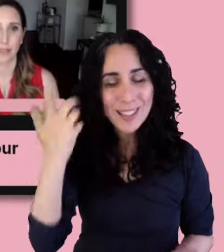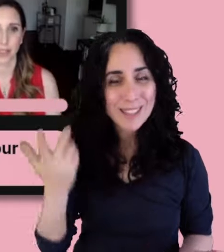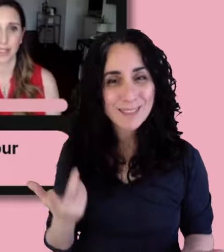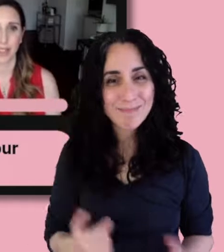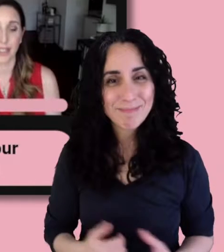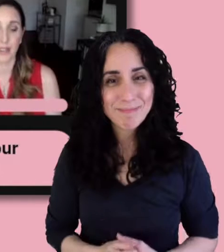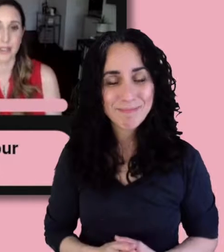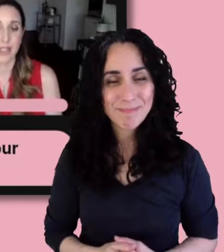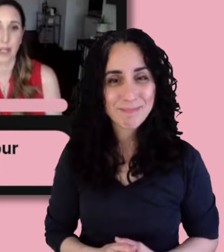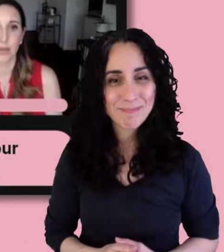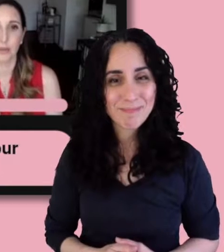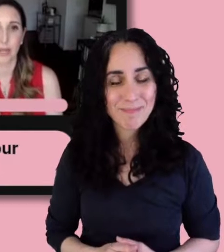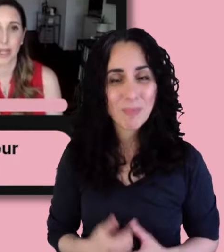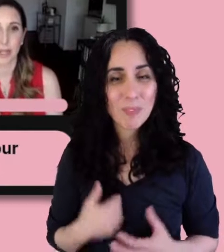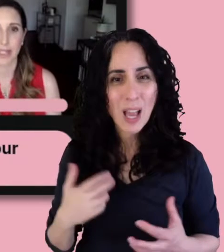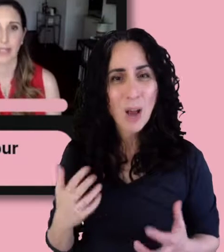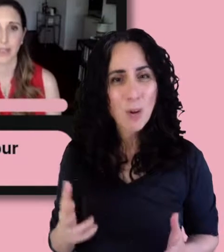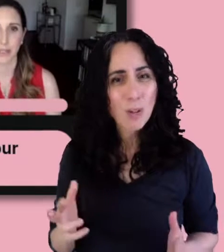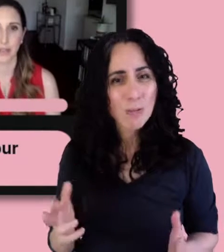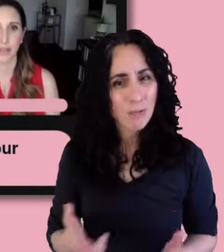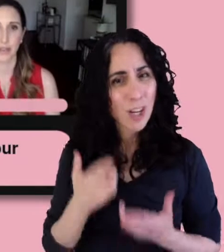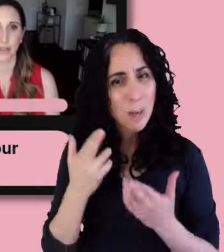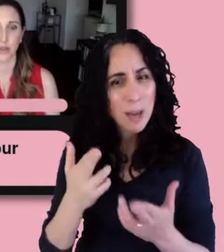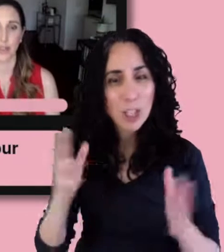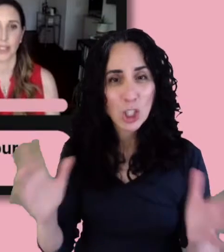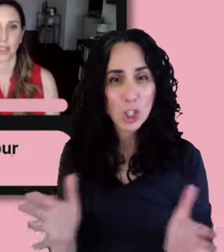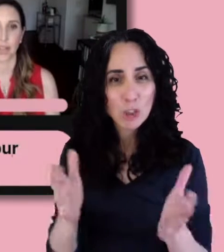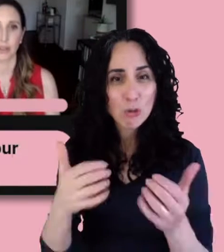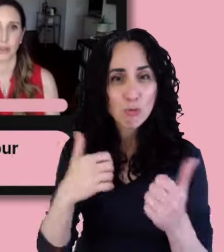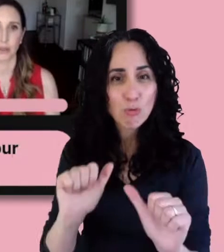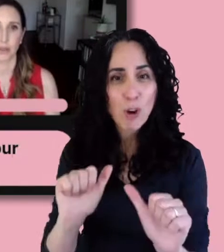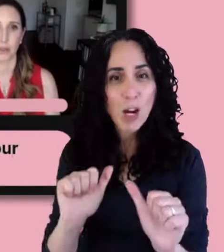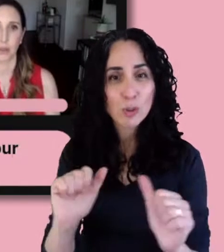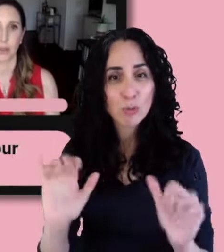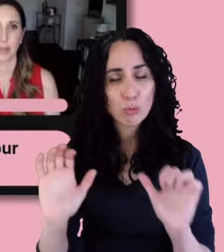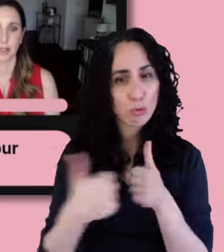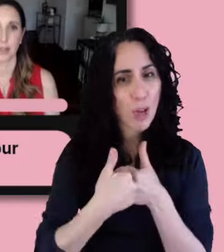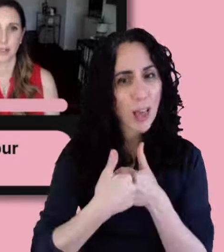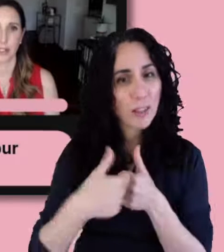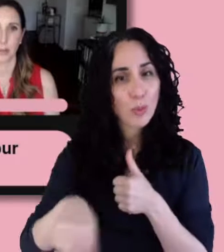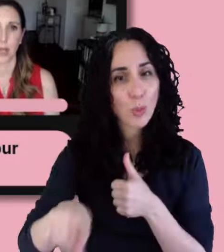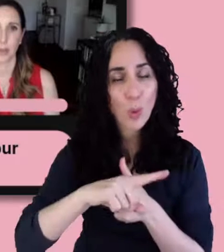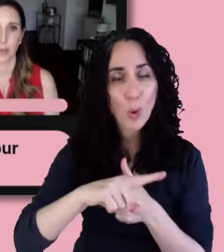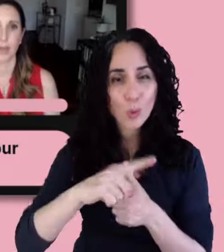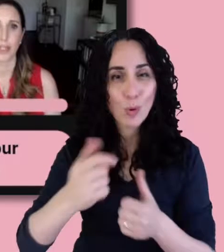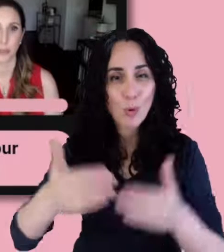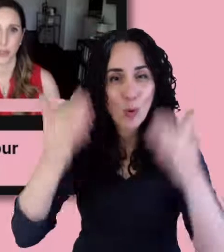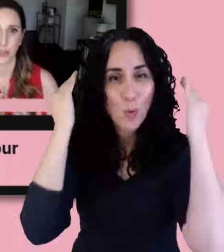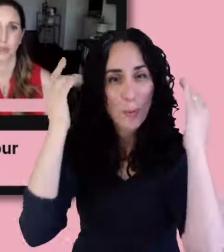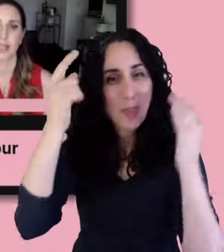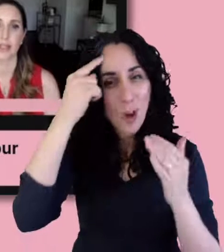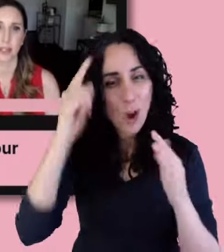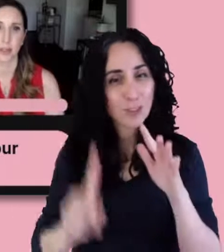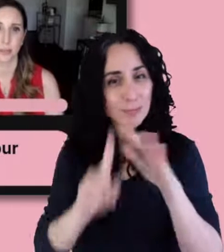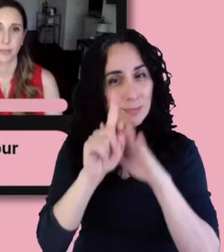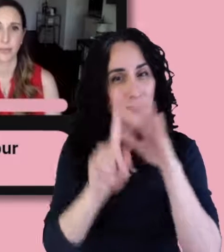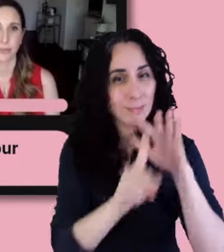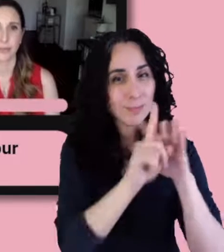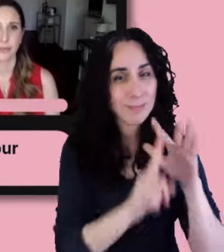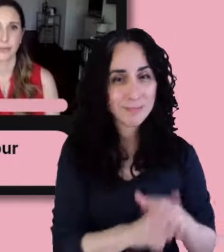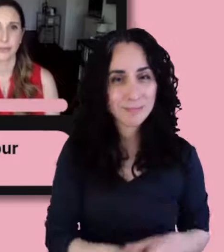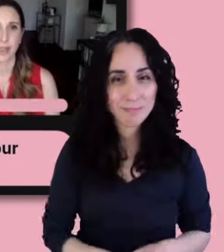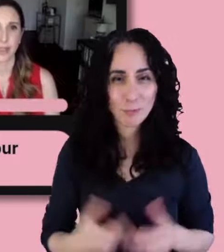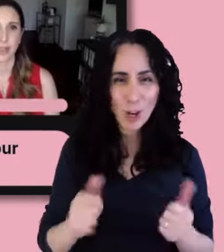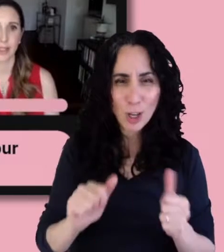have, I would recommend and encourage you try to challenge those overwhelming thoughts that come up by doing just what I said.